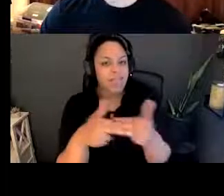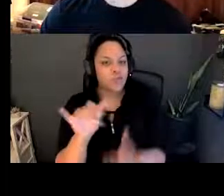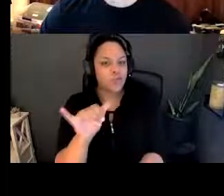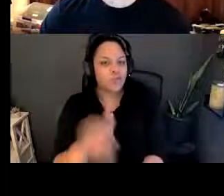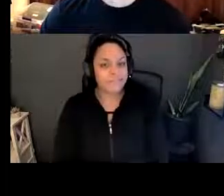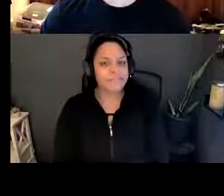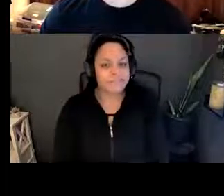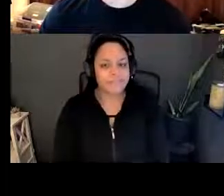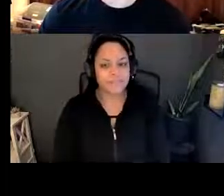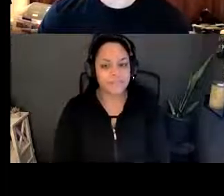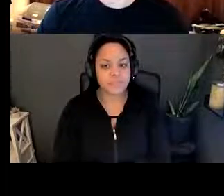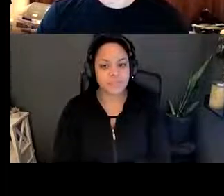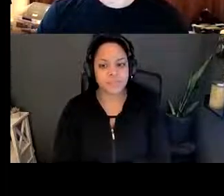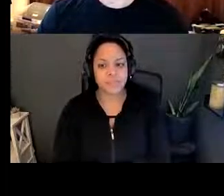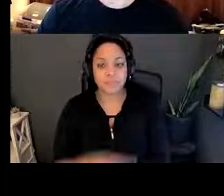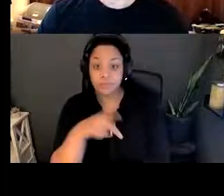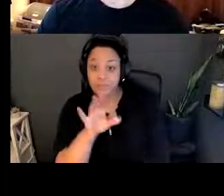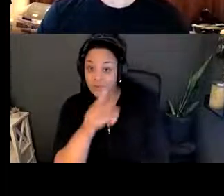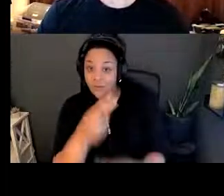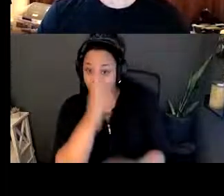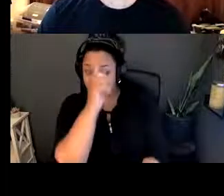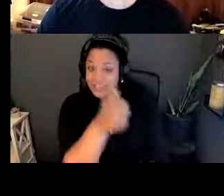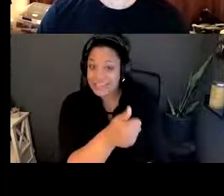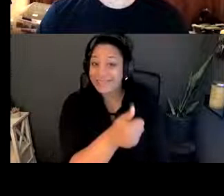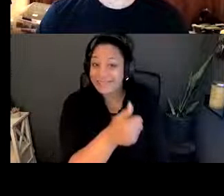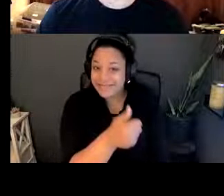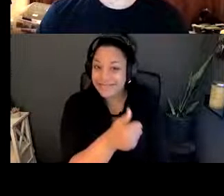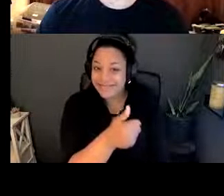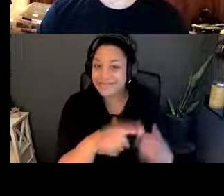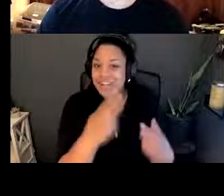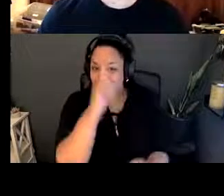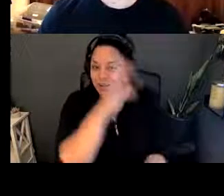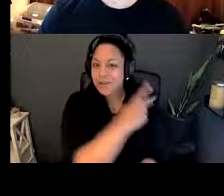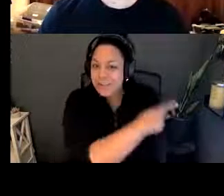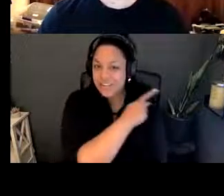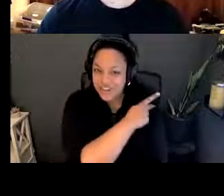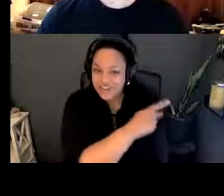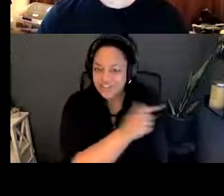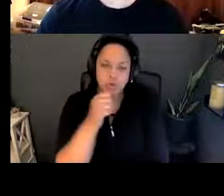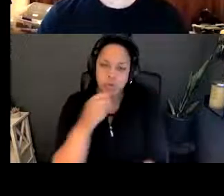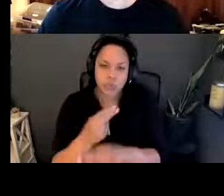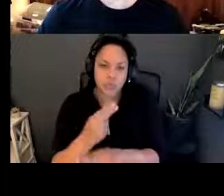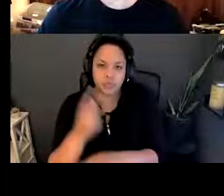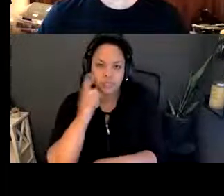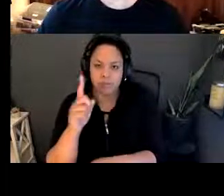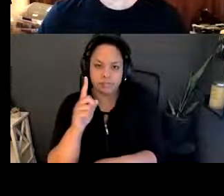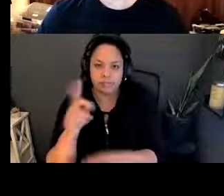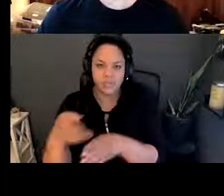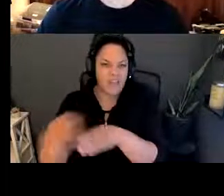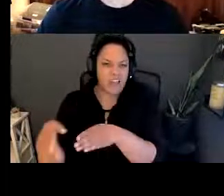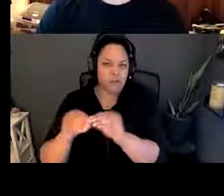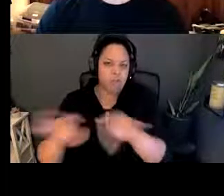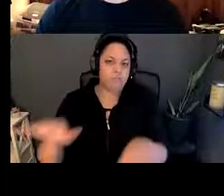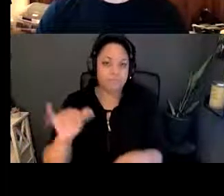people, provided that you just use them for yourself and you use them for your patients and you don't use them in any professional